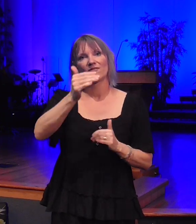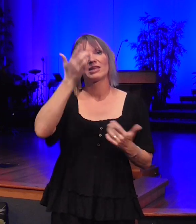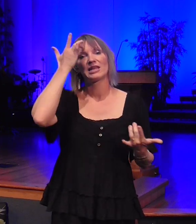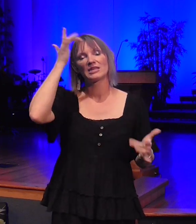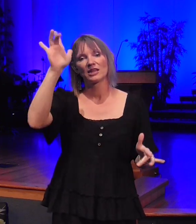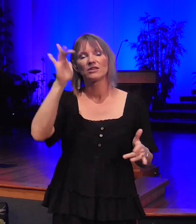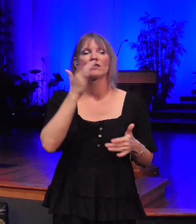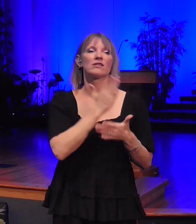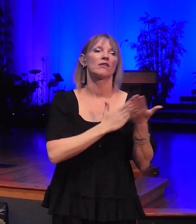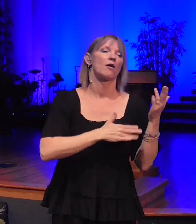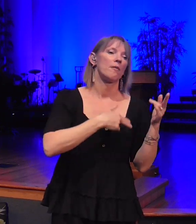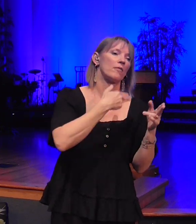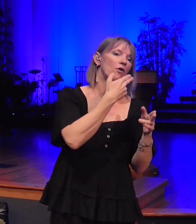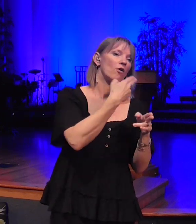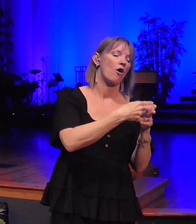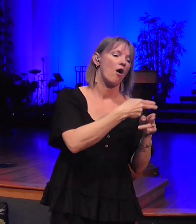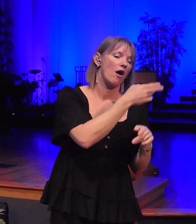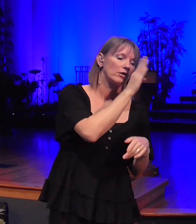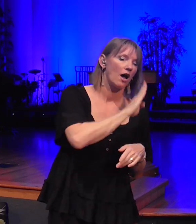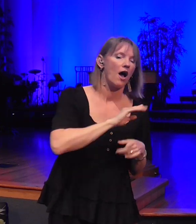call spirit.